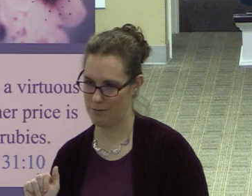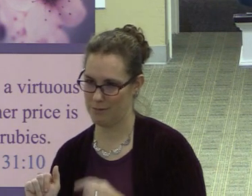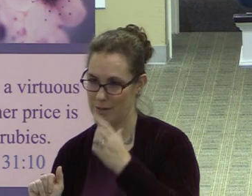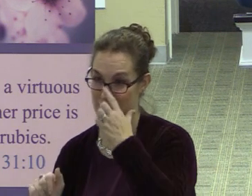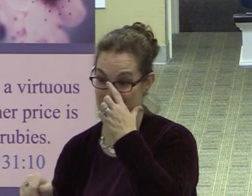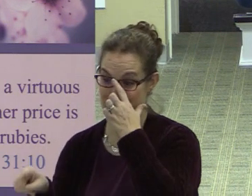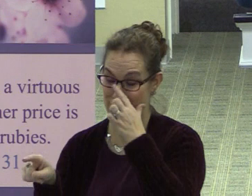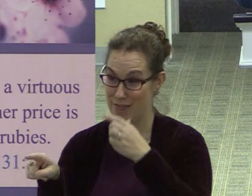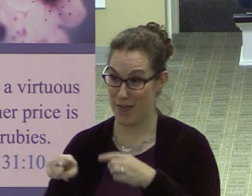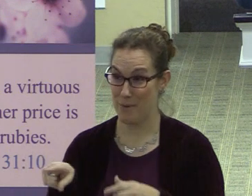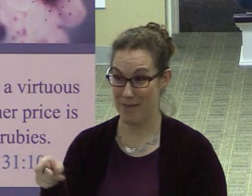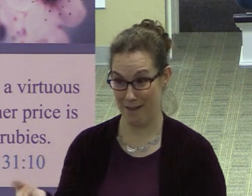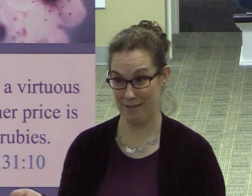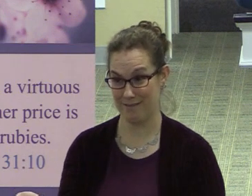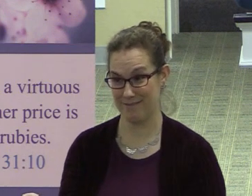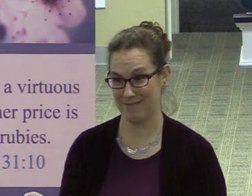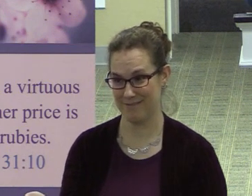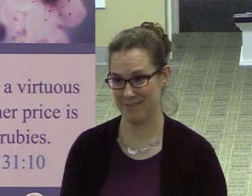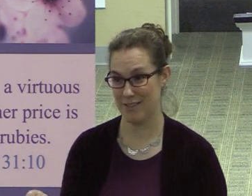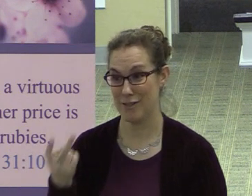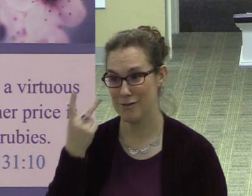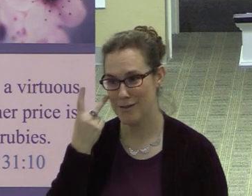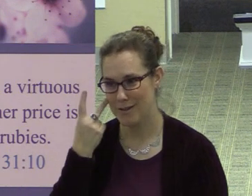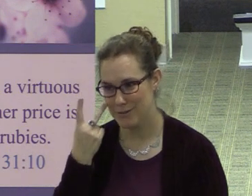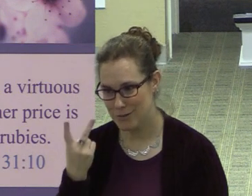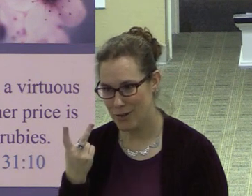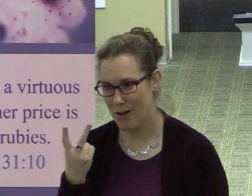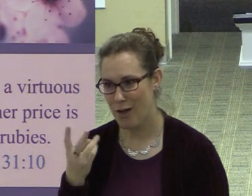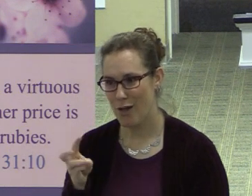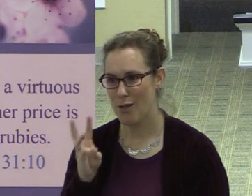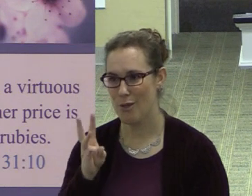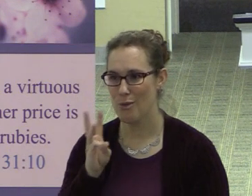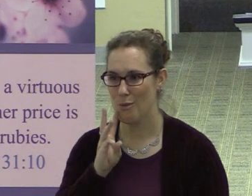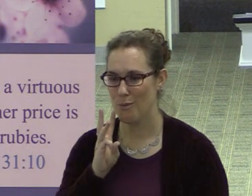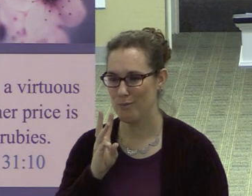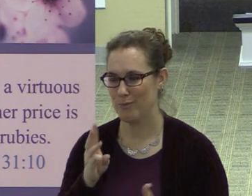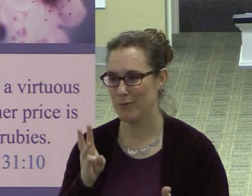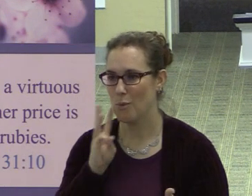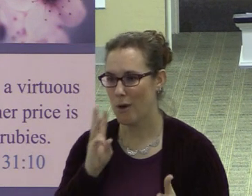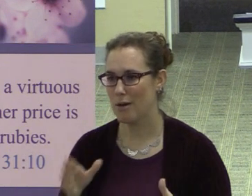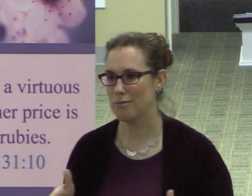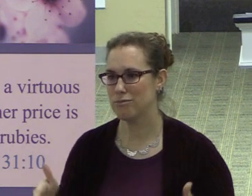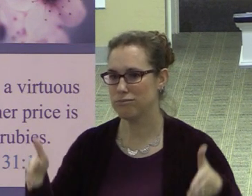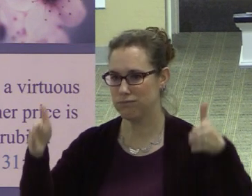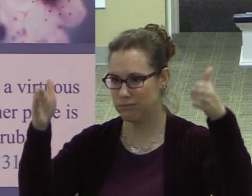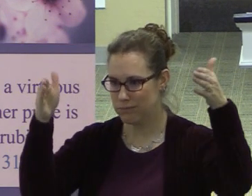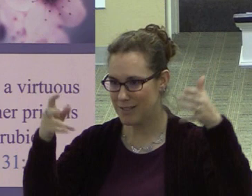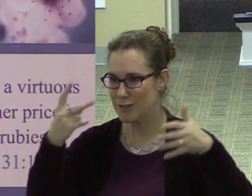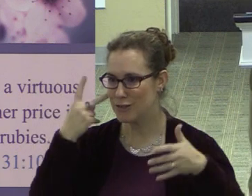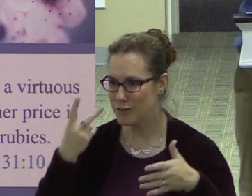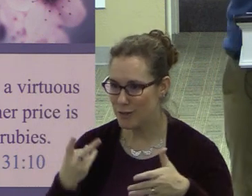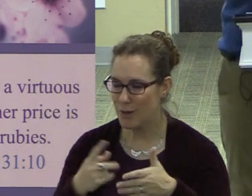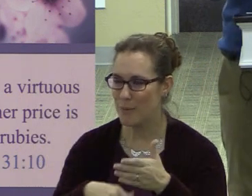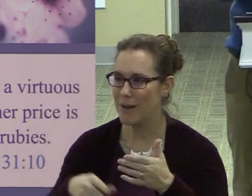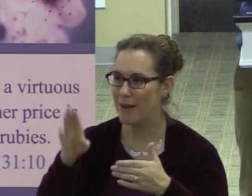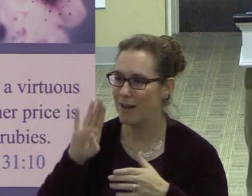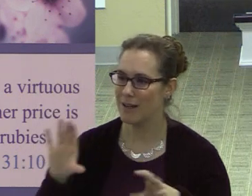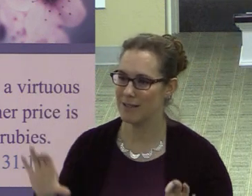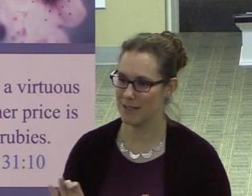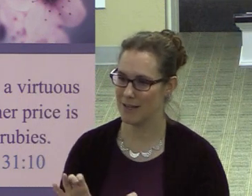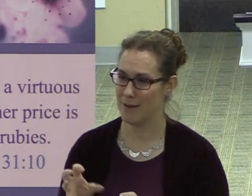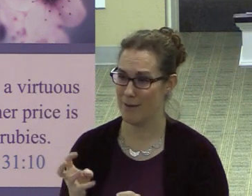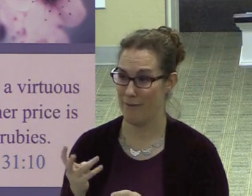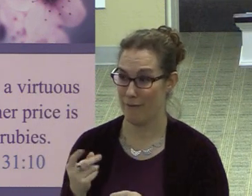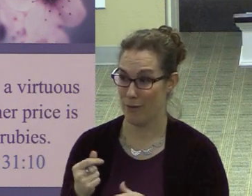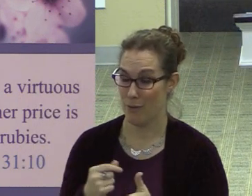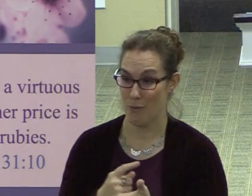They were there. They saw the wall of water. They saw what God did. In just a matter of a few weeks, it's not a